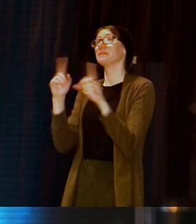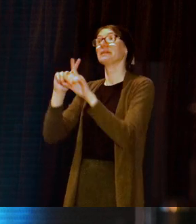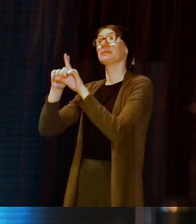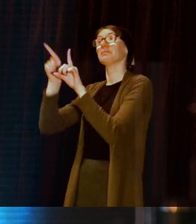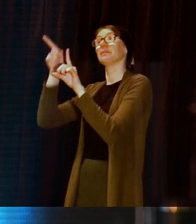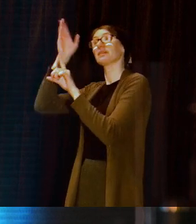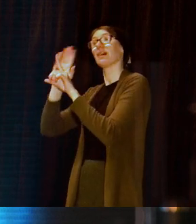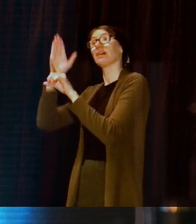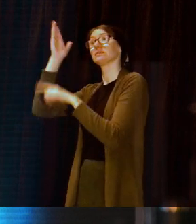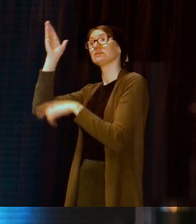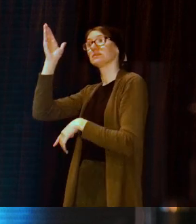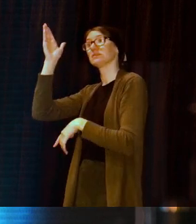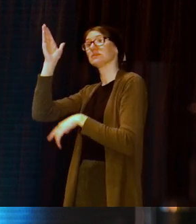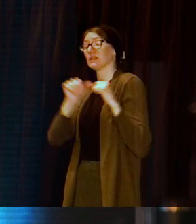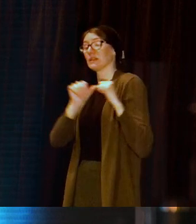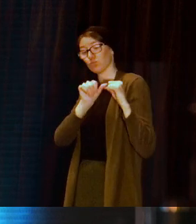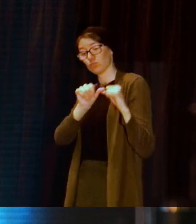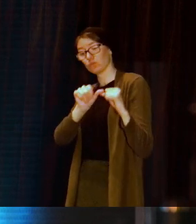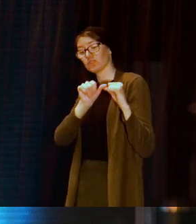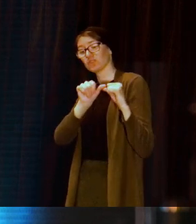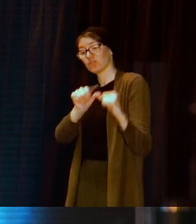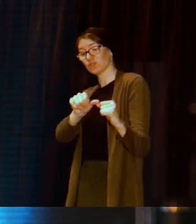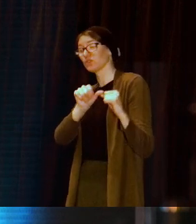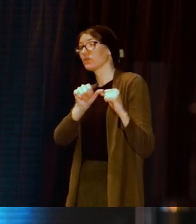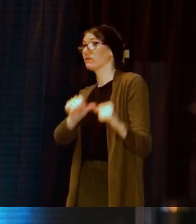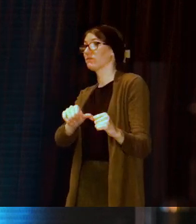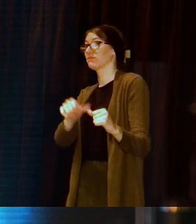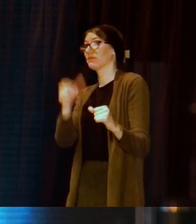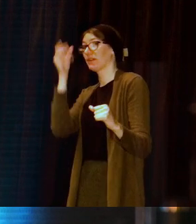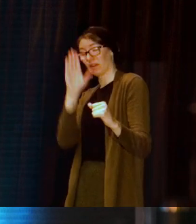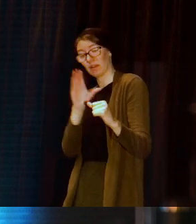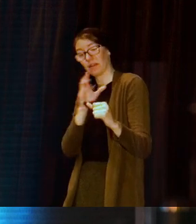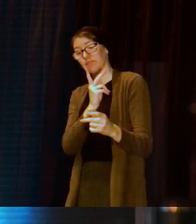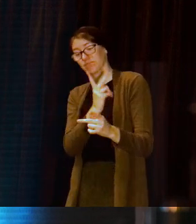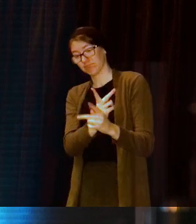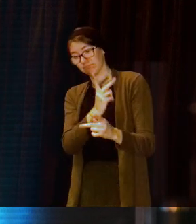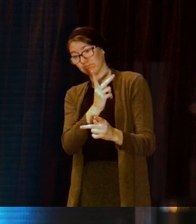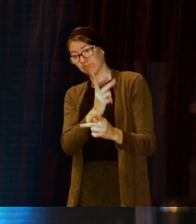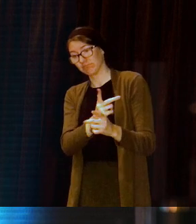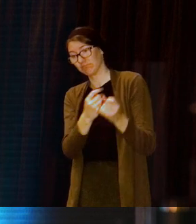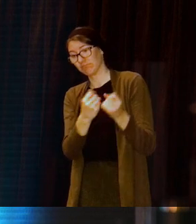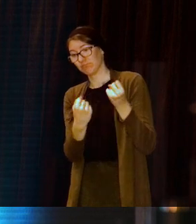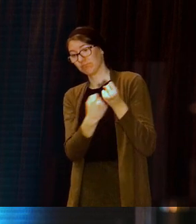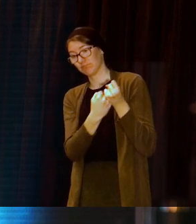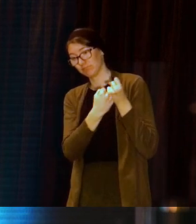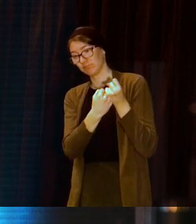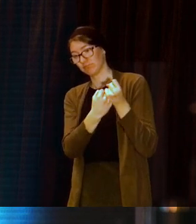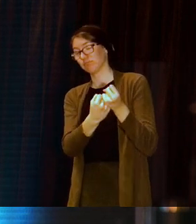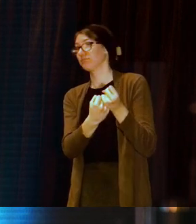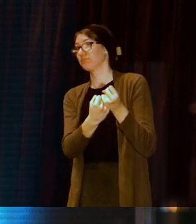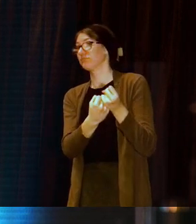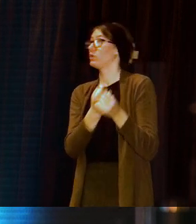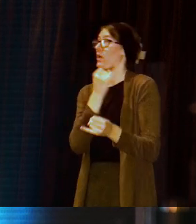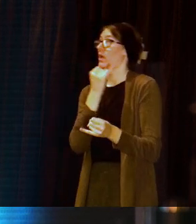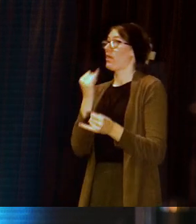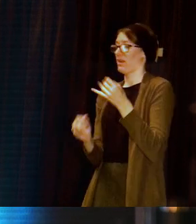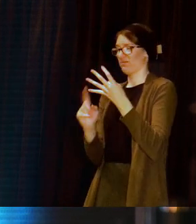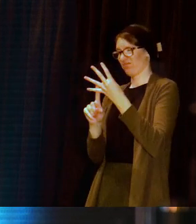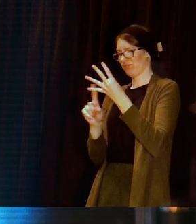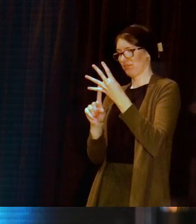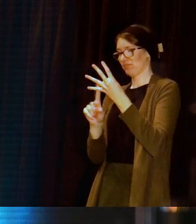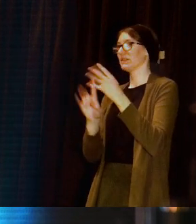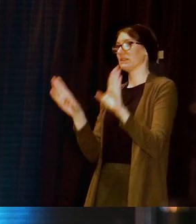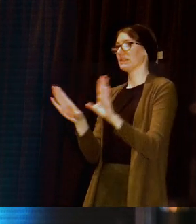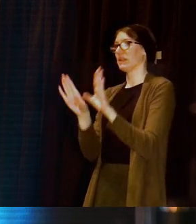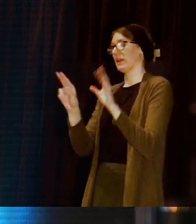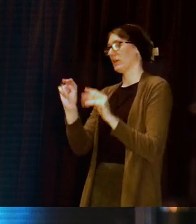God. They are preserved by God. So as I said, on the last Sunday of this month, New